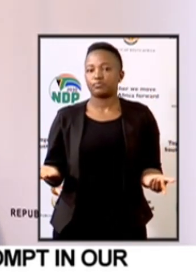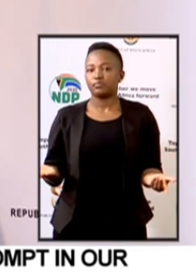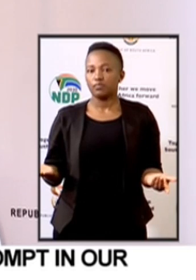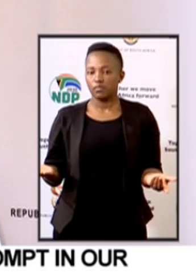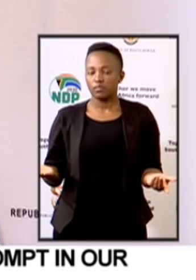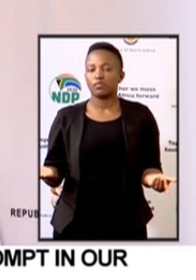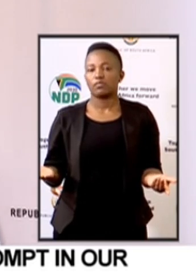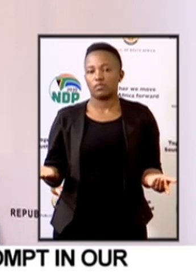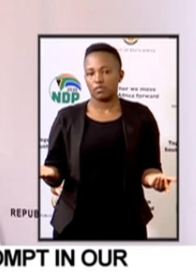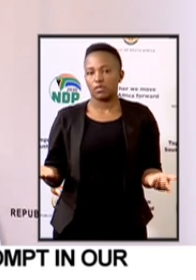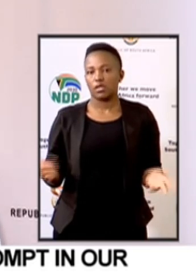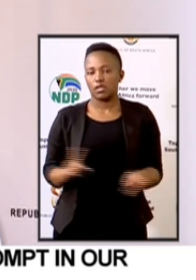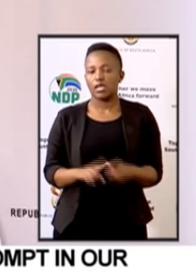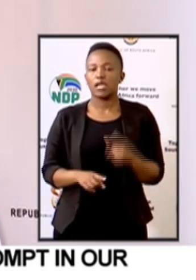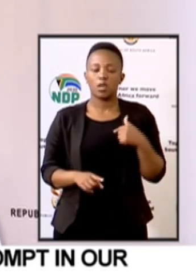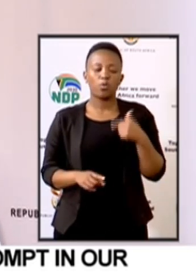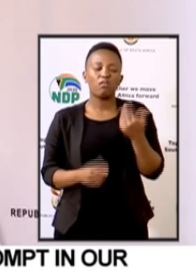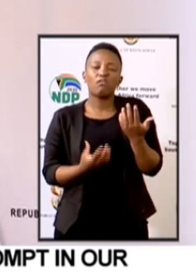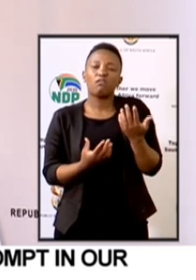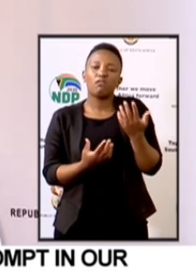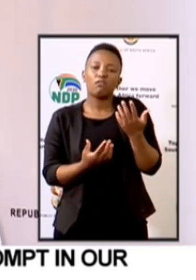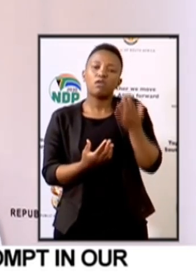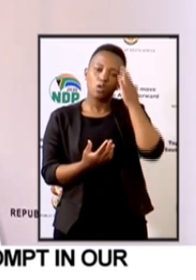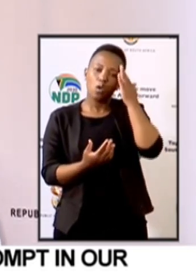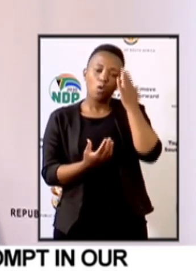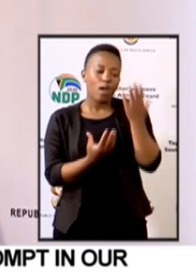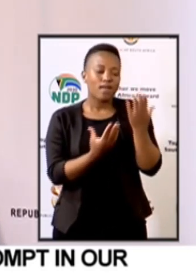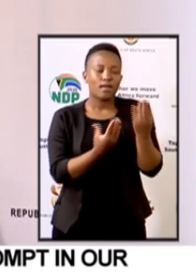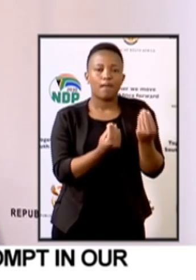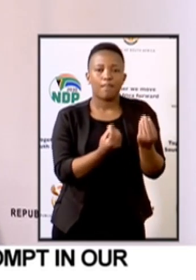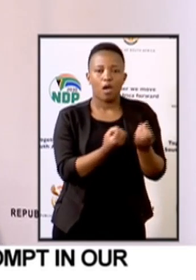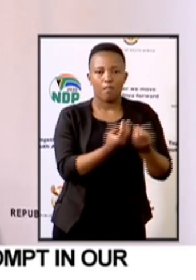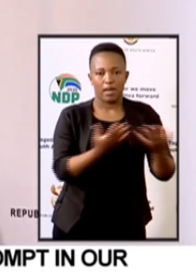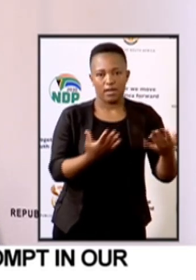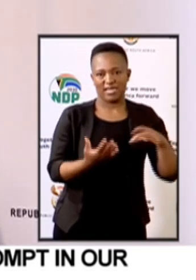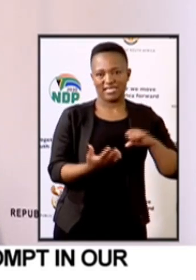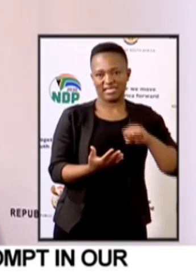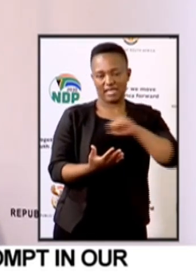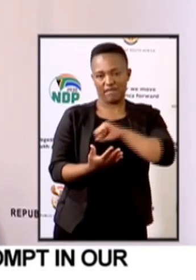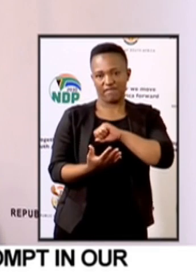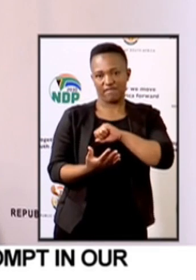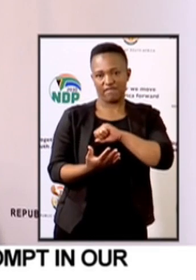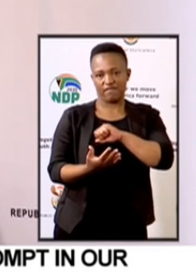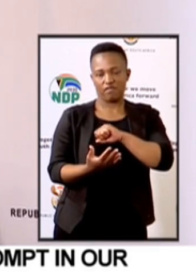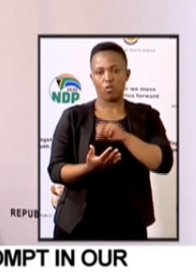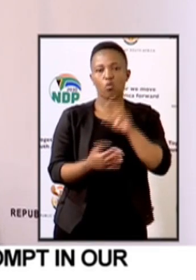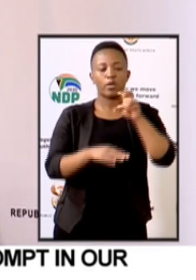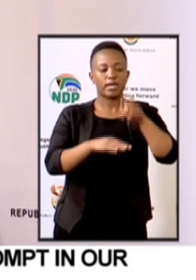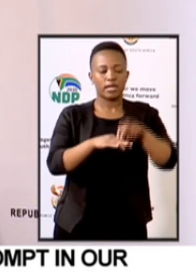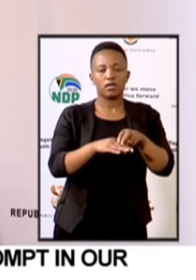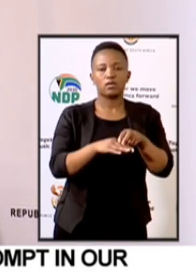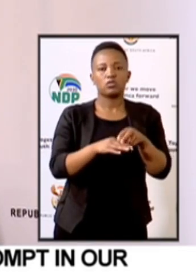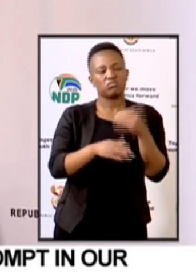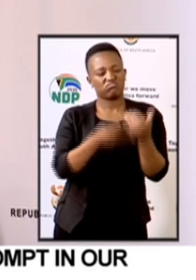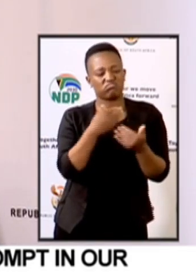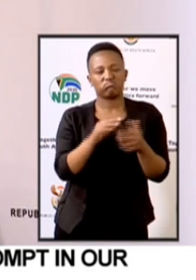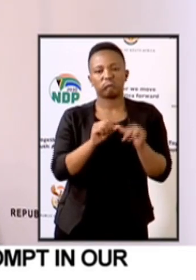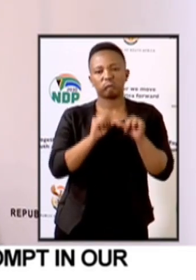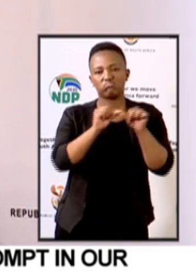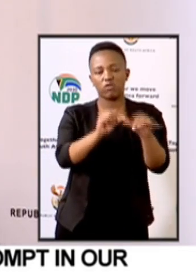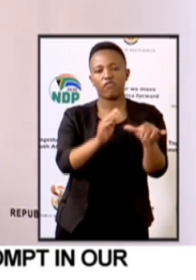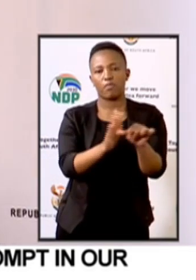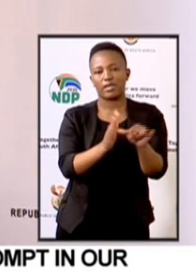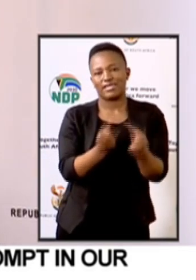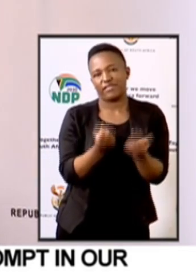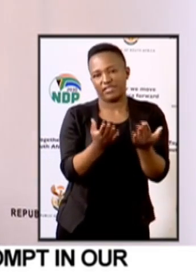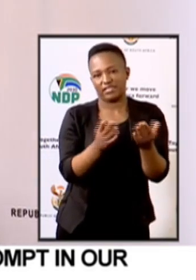make a determination of the number of employees required to render those essential services so